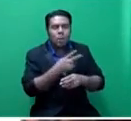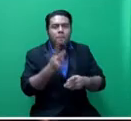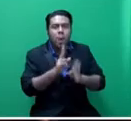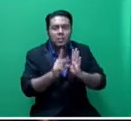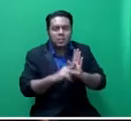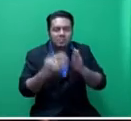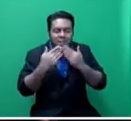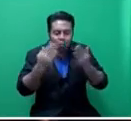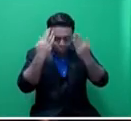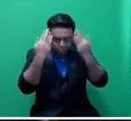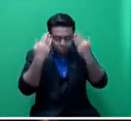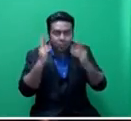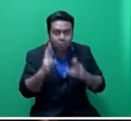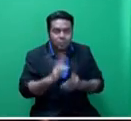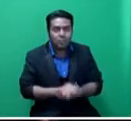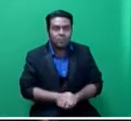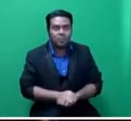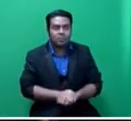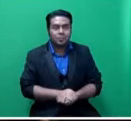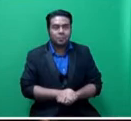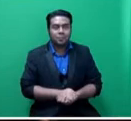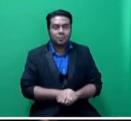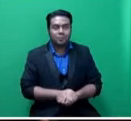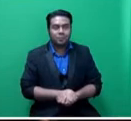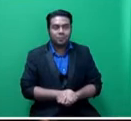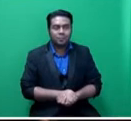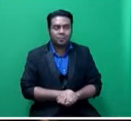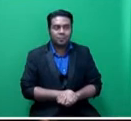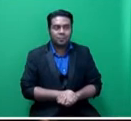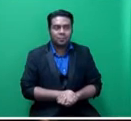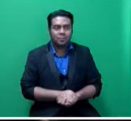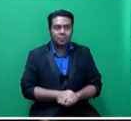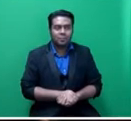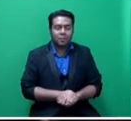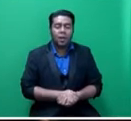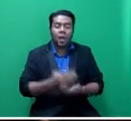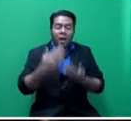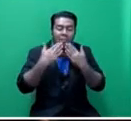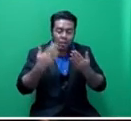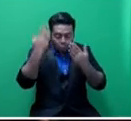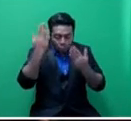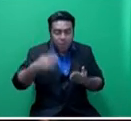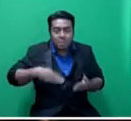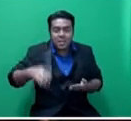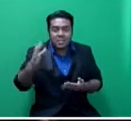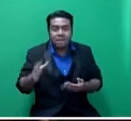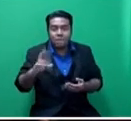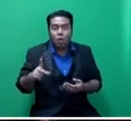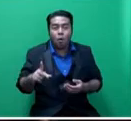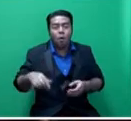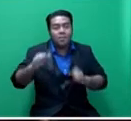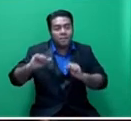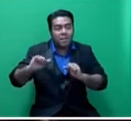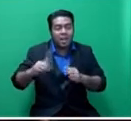you. Thank the Honourable Minister for Defence for his contribution to the debate. I